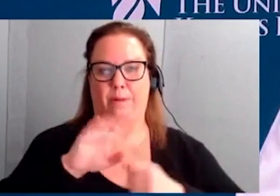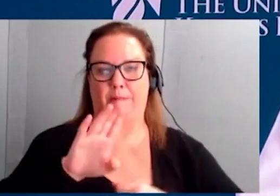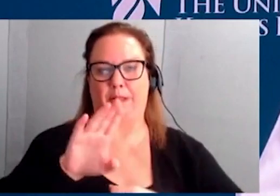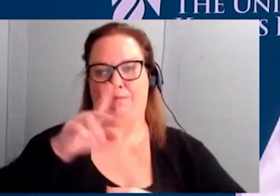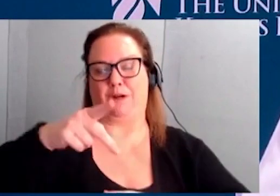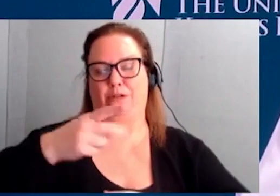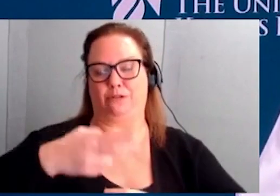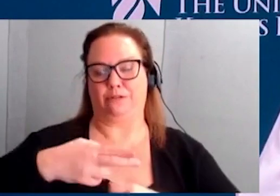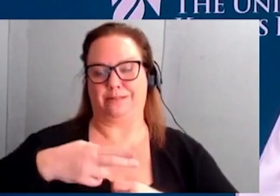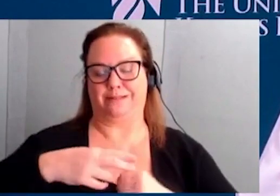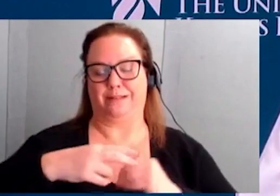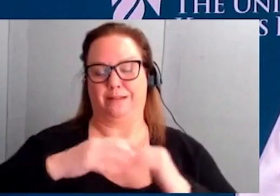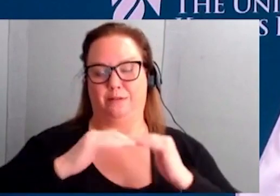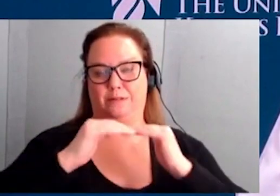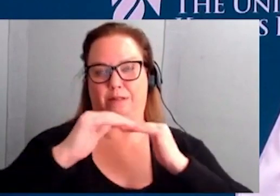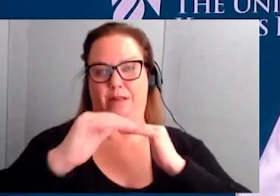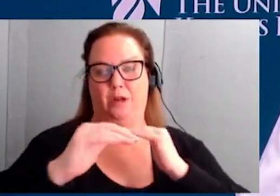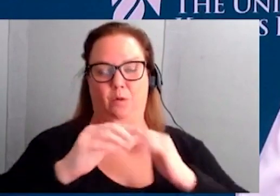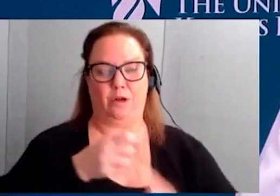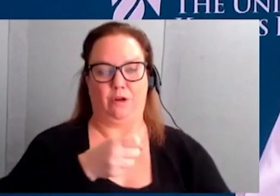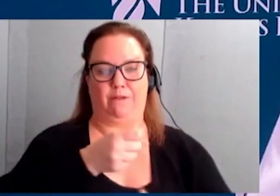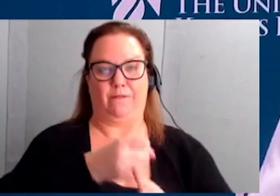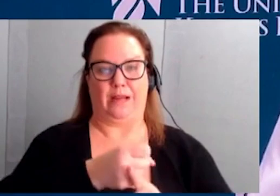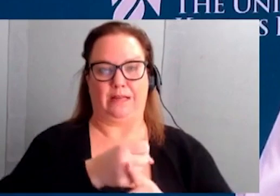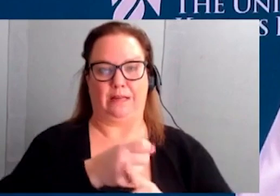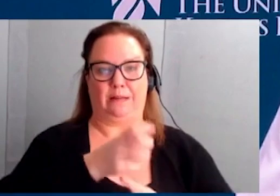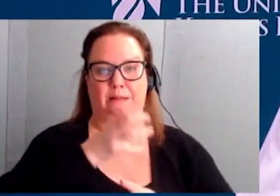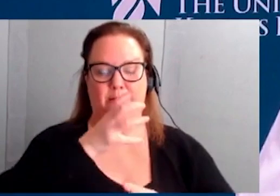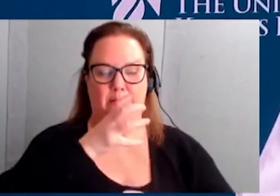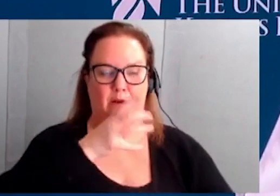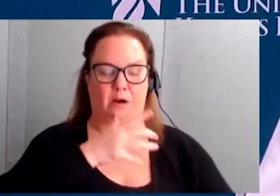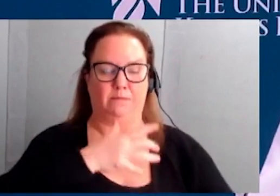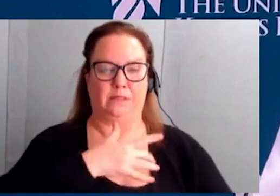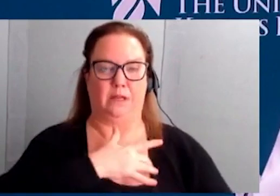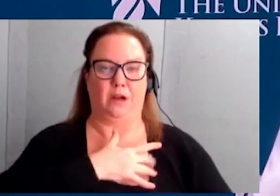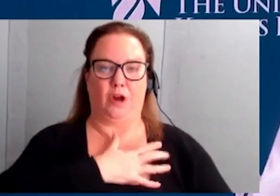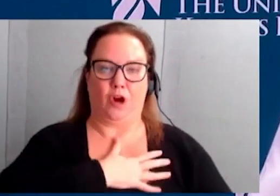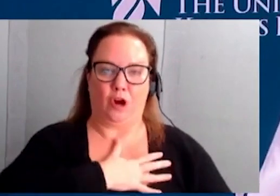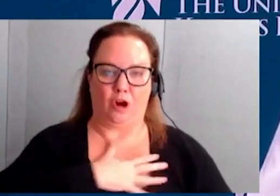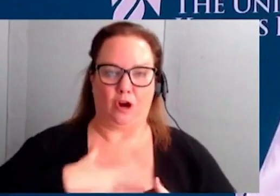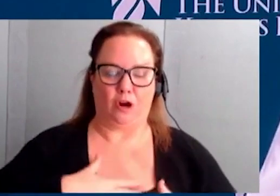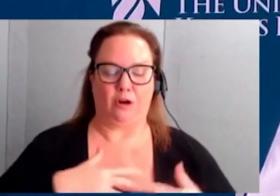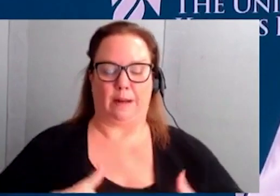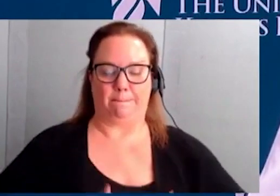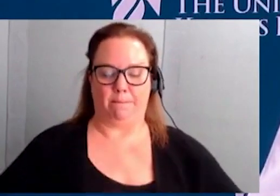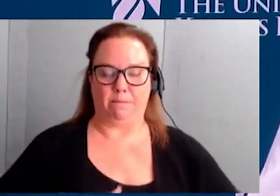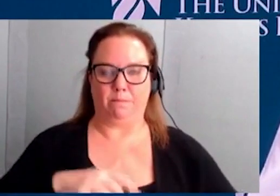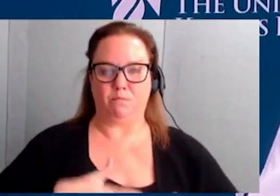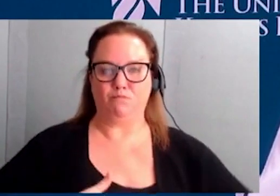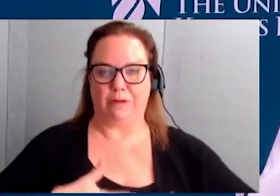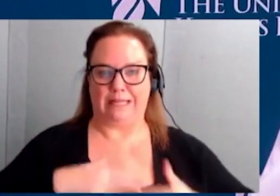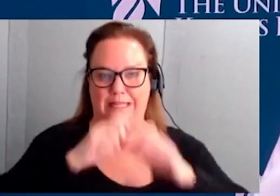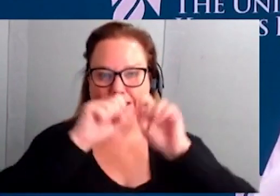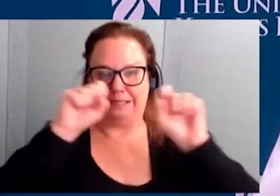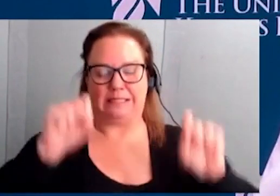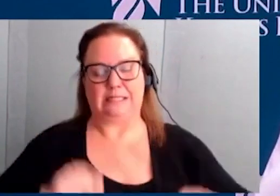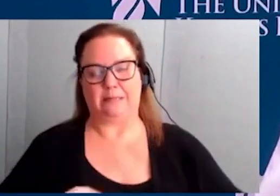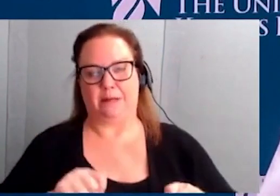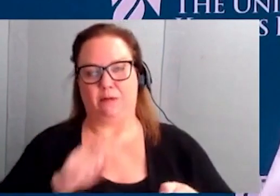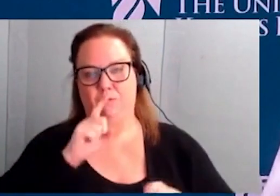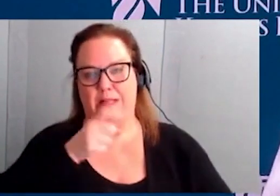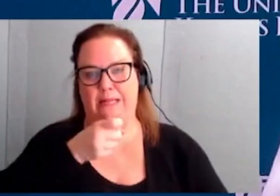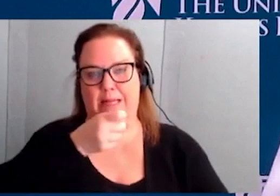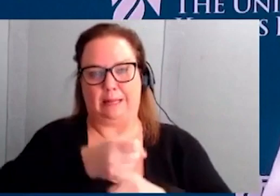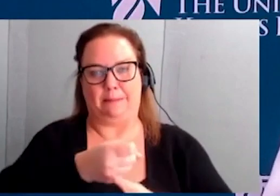When you start affecting the maternal cardiovascular system, pulmonary system, that has a dramatic effect on